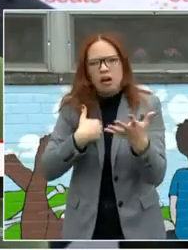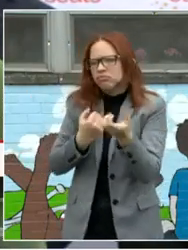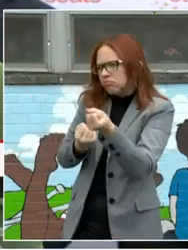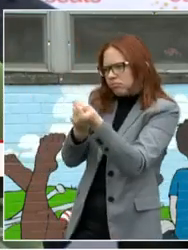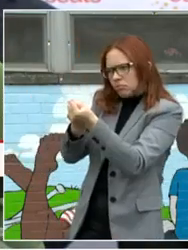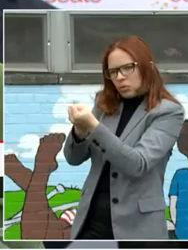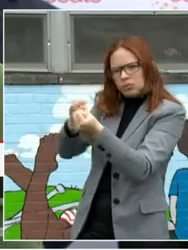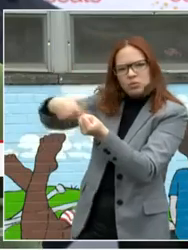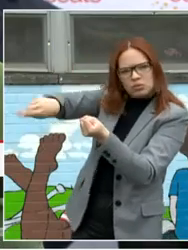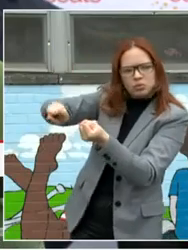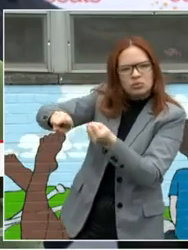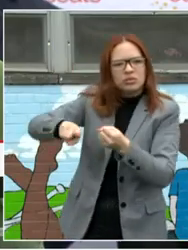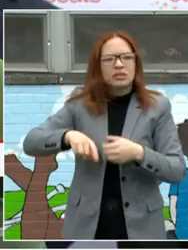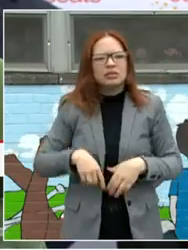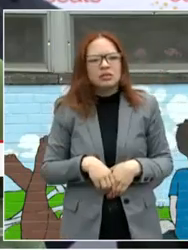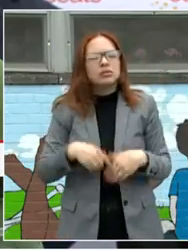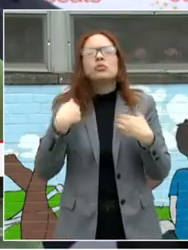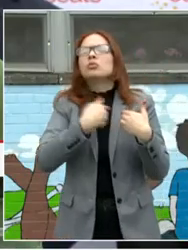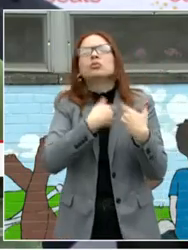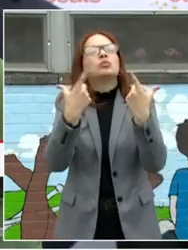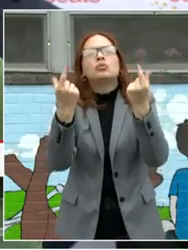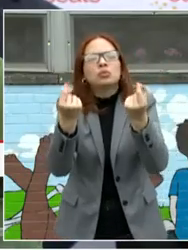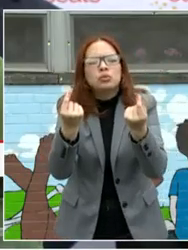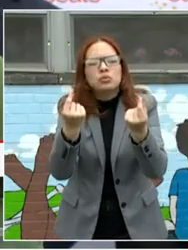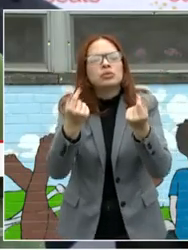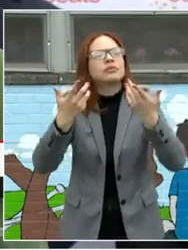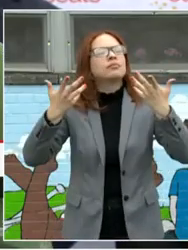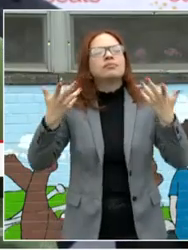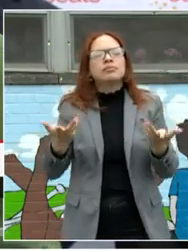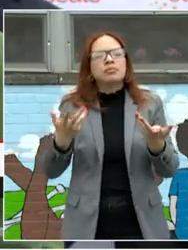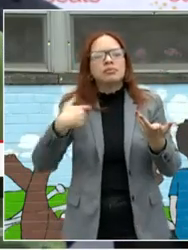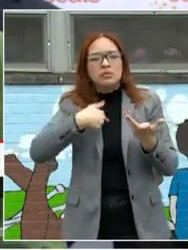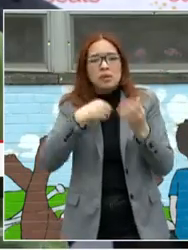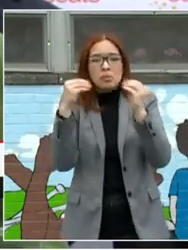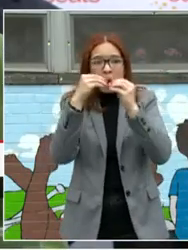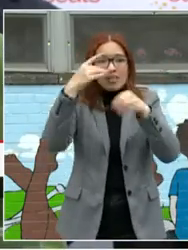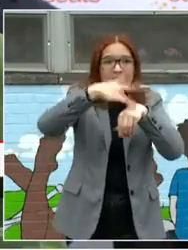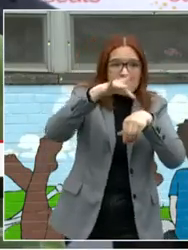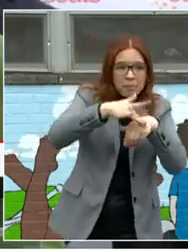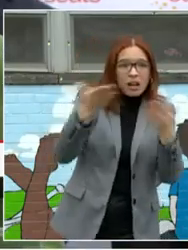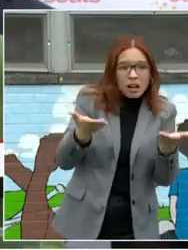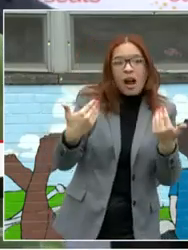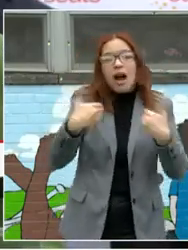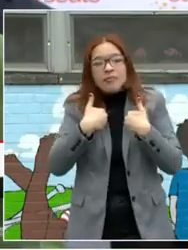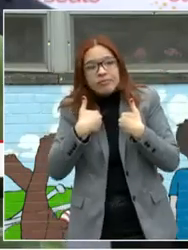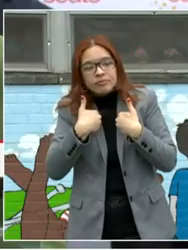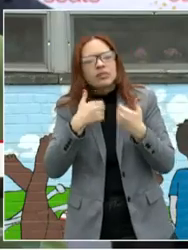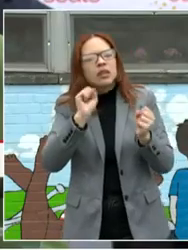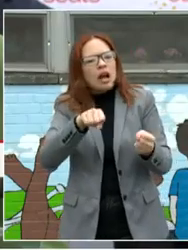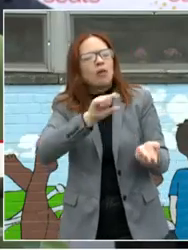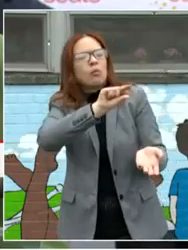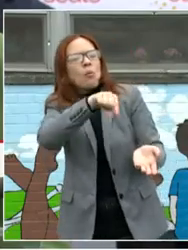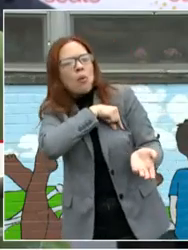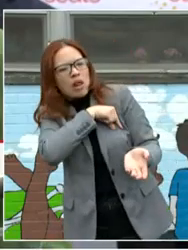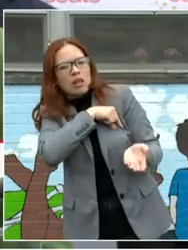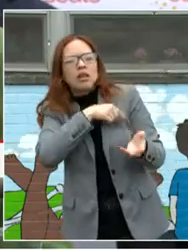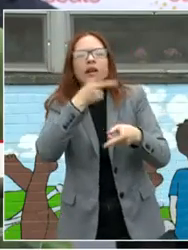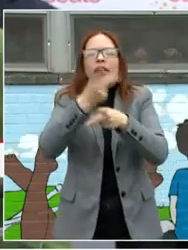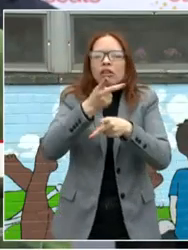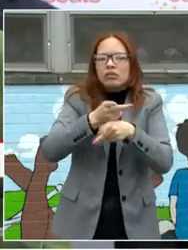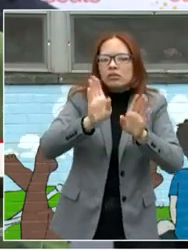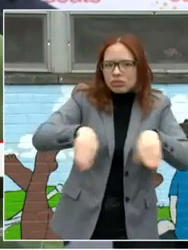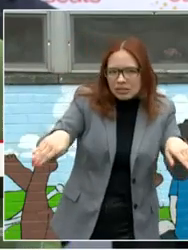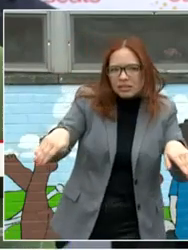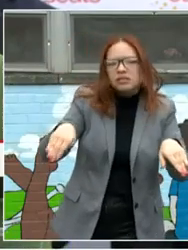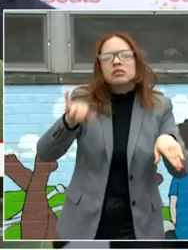most effective tools for creating more seats is our Access to Quality Child Care. It's a grant program which we started